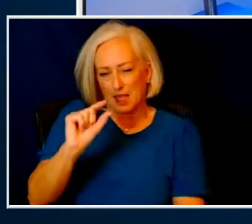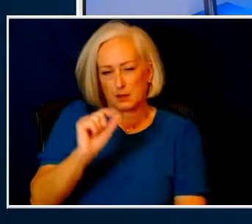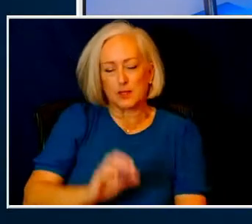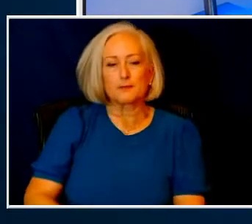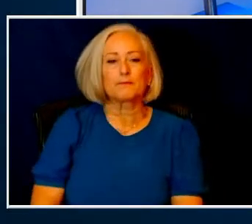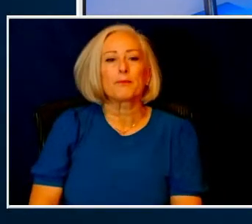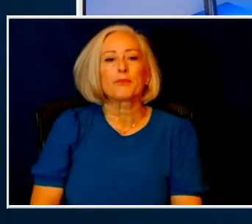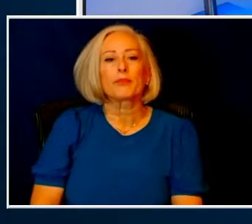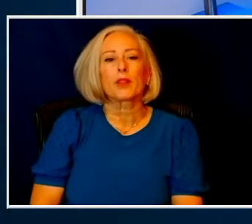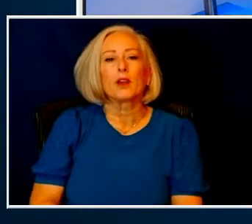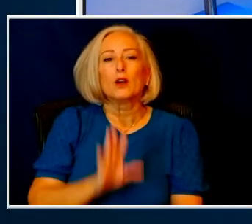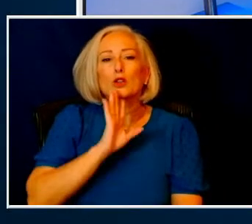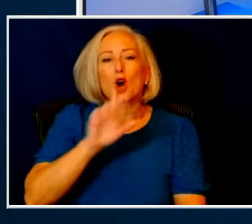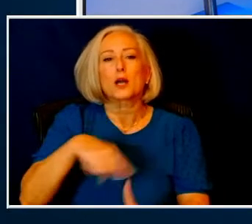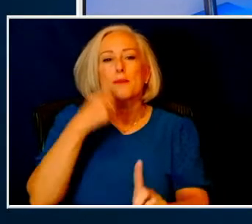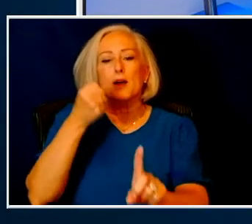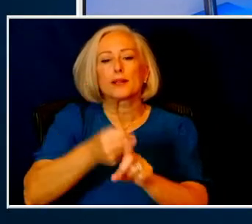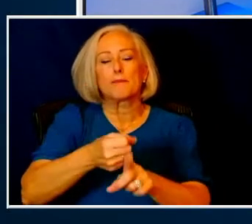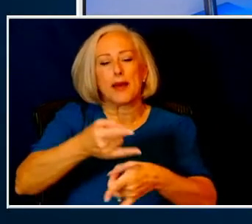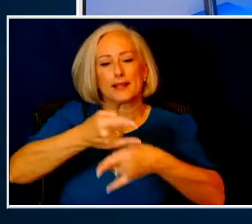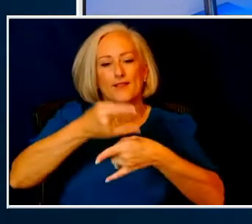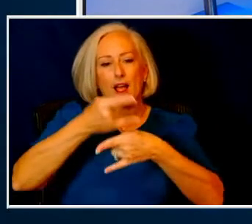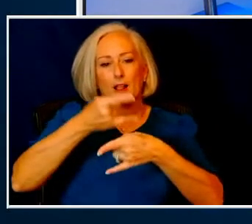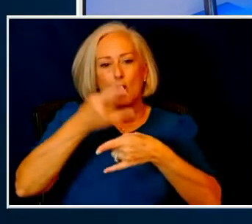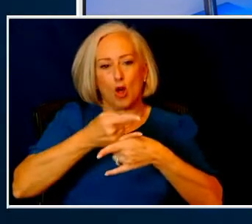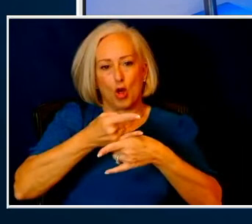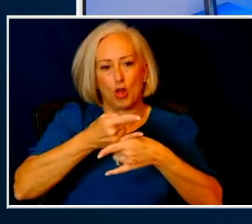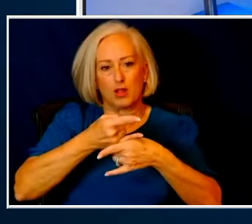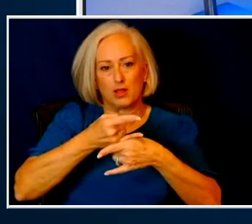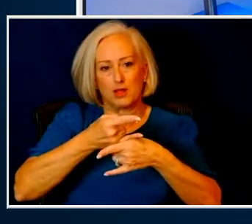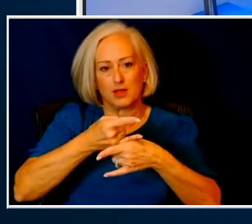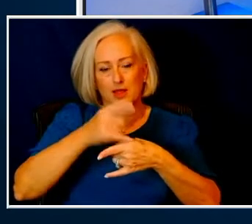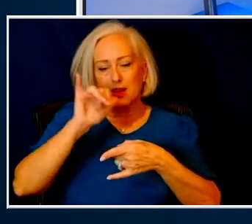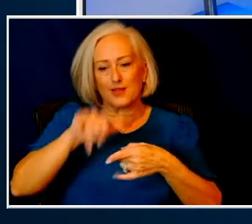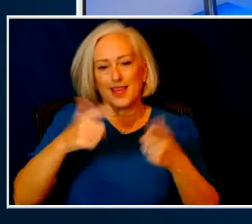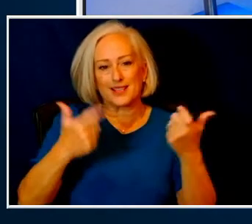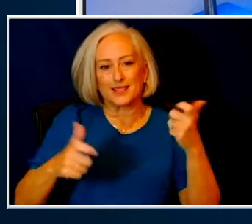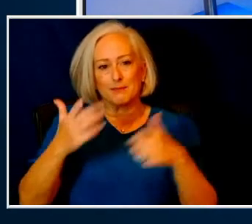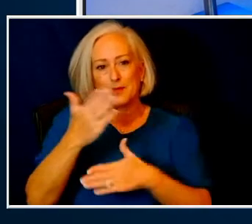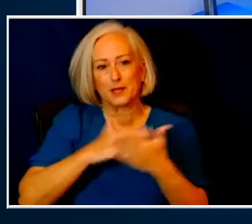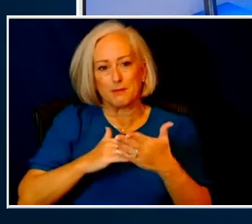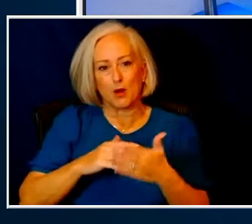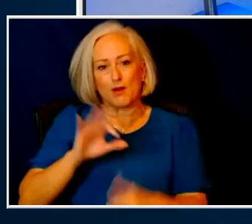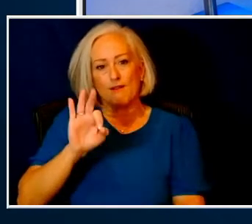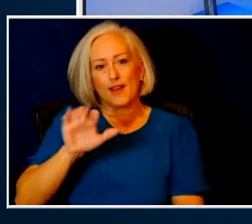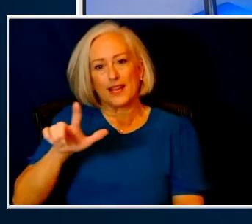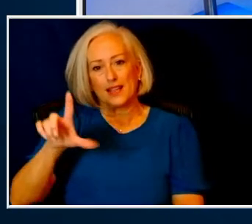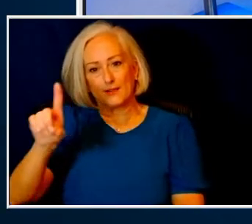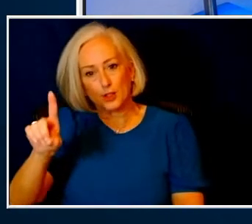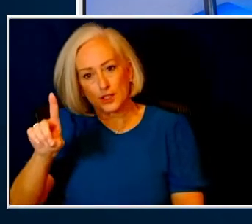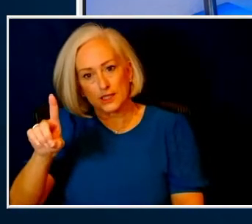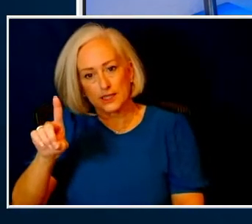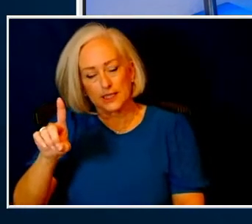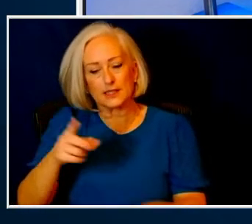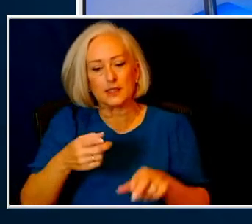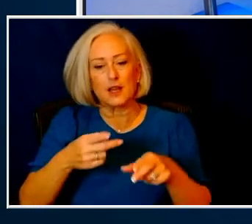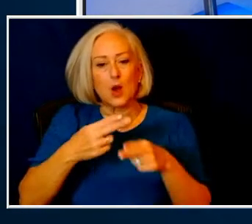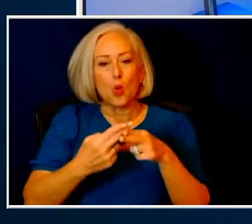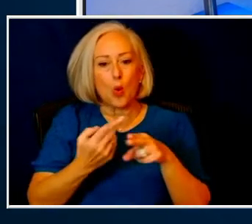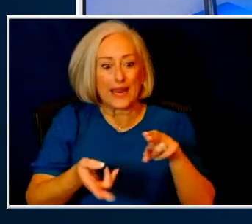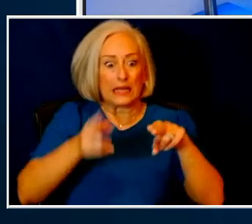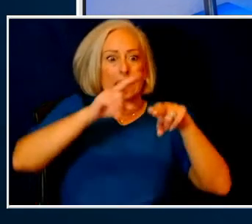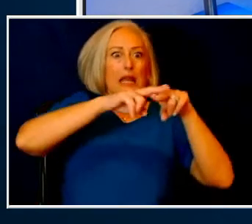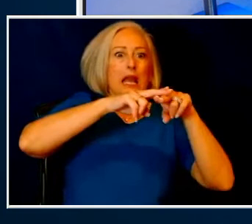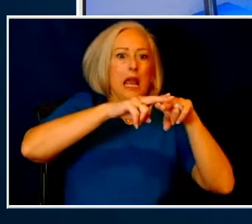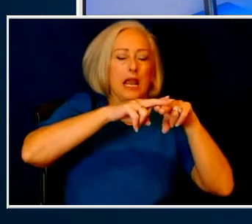alcohol for just a minute, because I think that is a big part of both fatty liver, weight gain, weight management, etc.